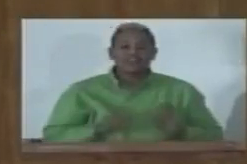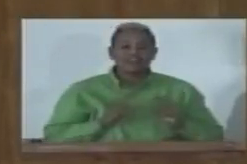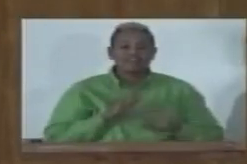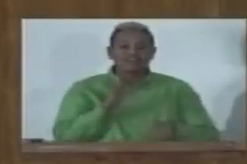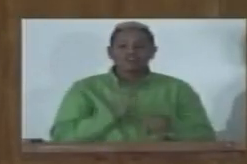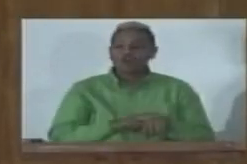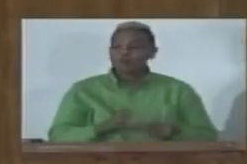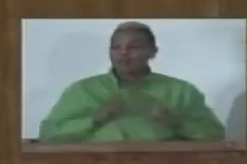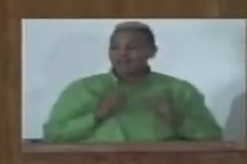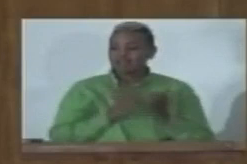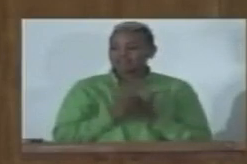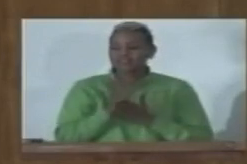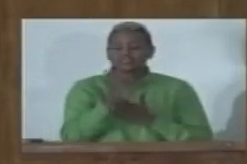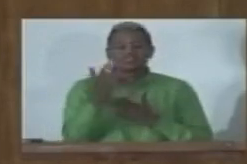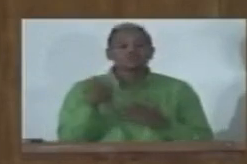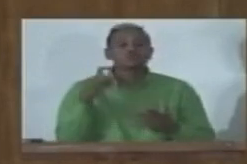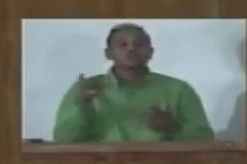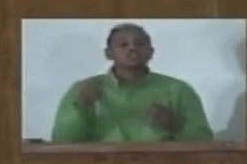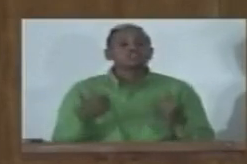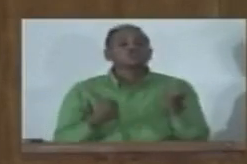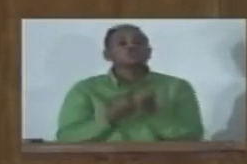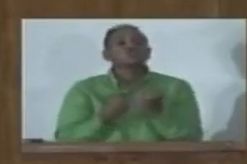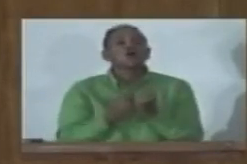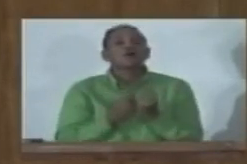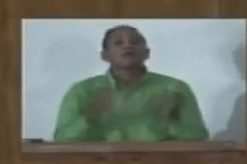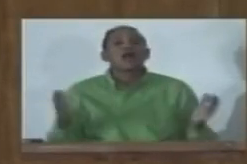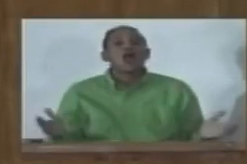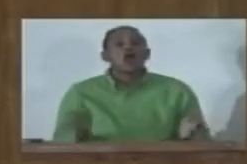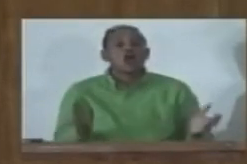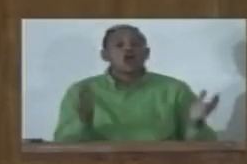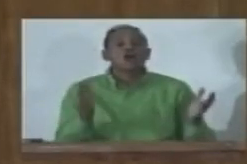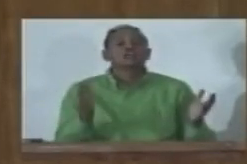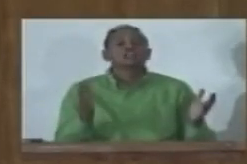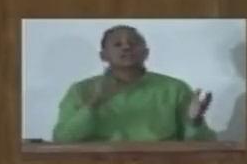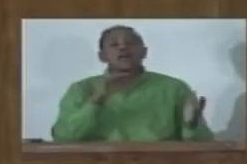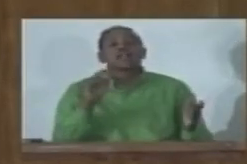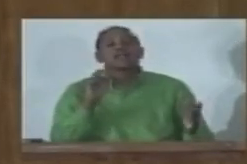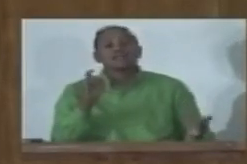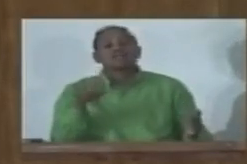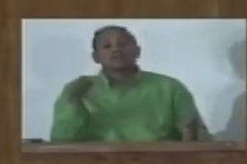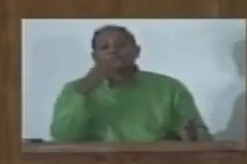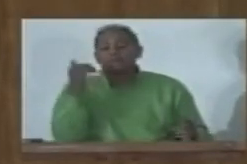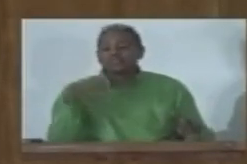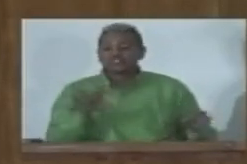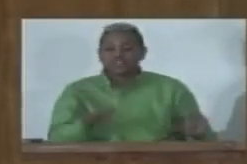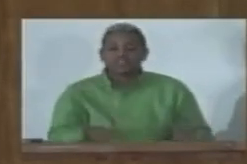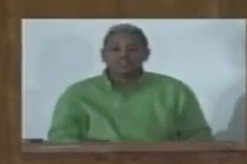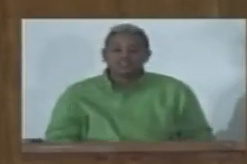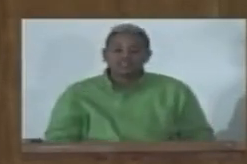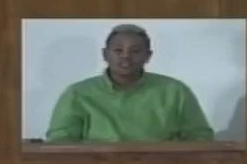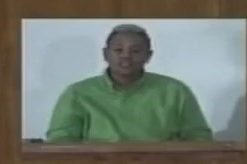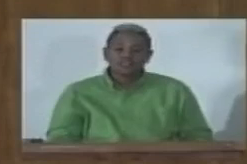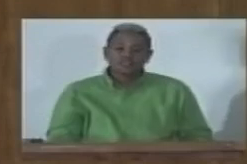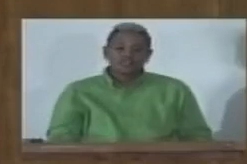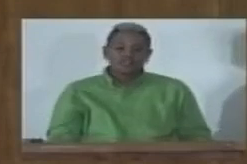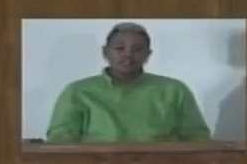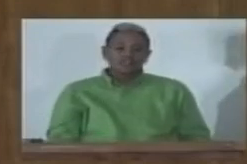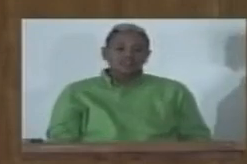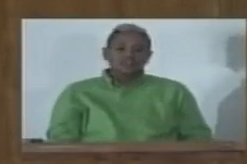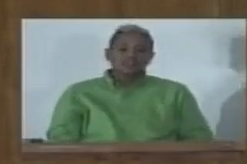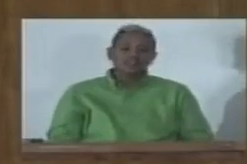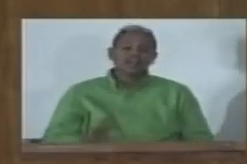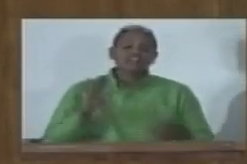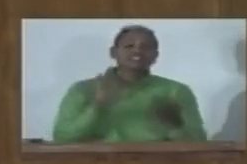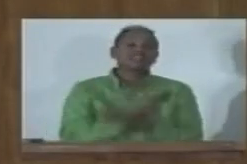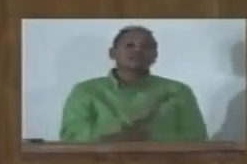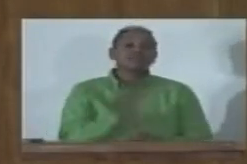lives. We just need to support them, encourage them, and give them the best chance. And domino and